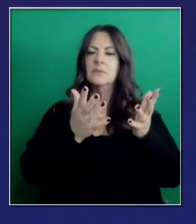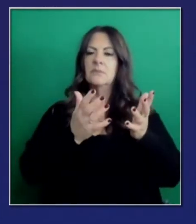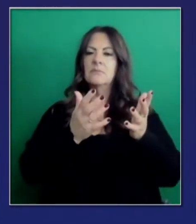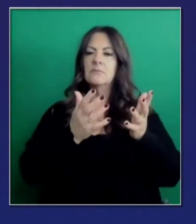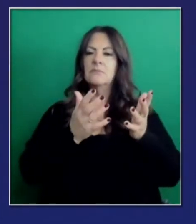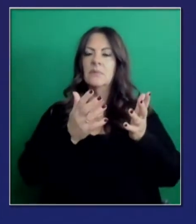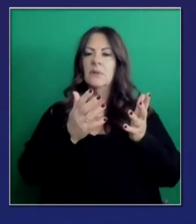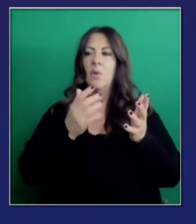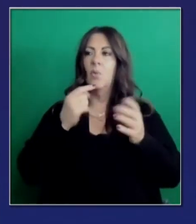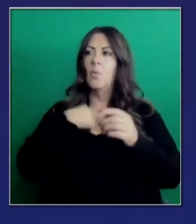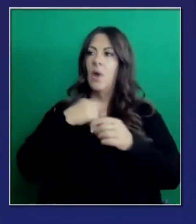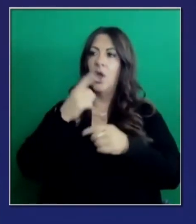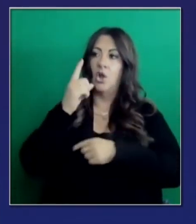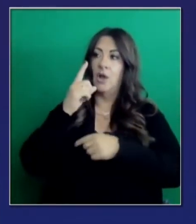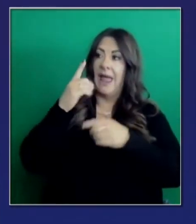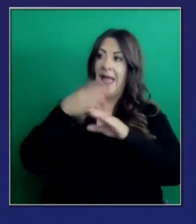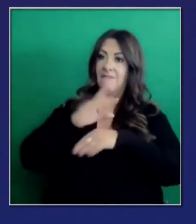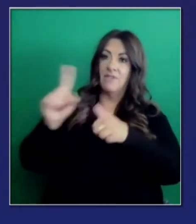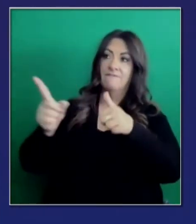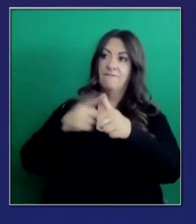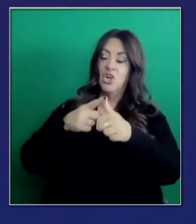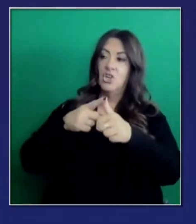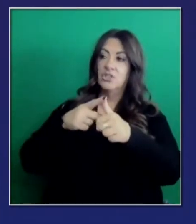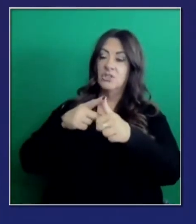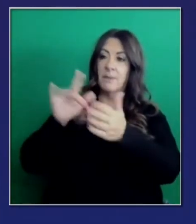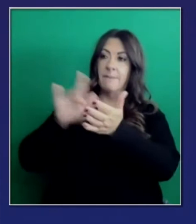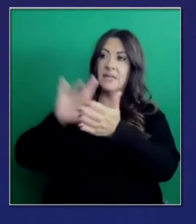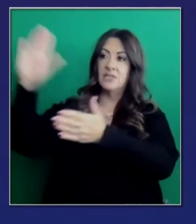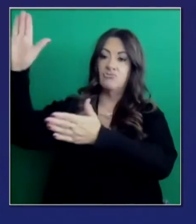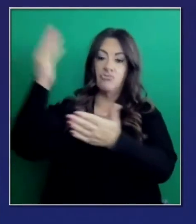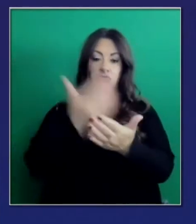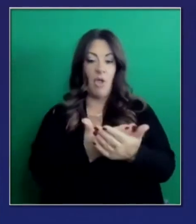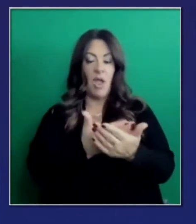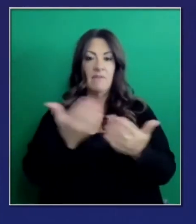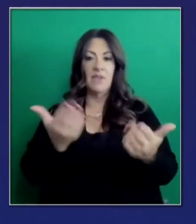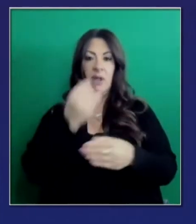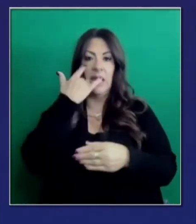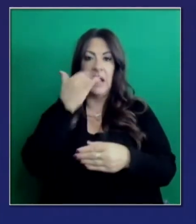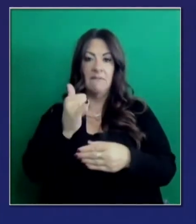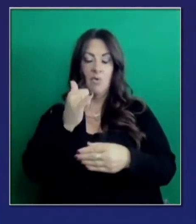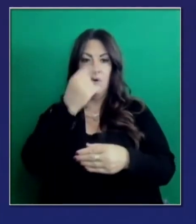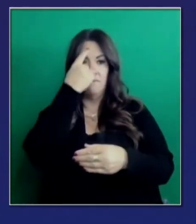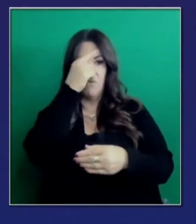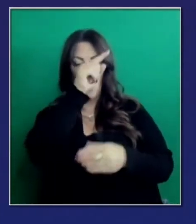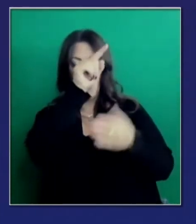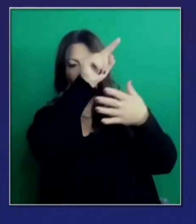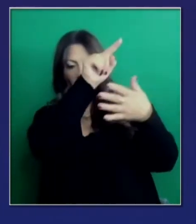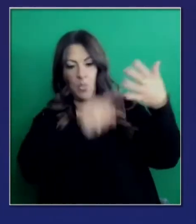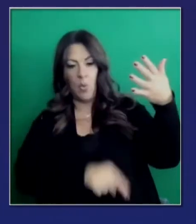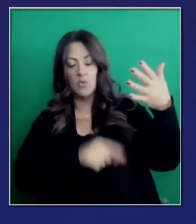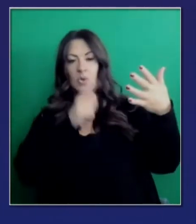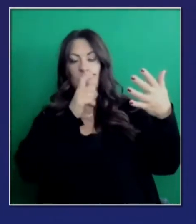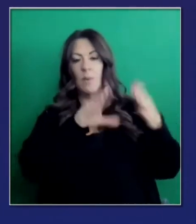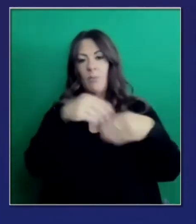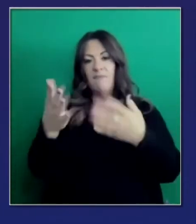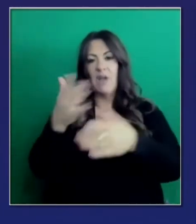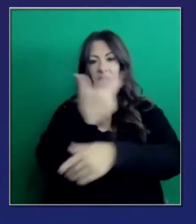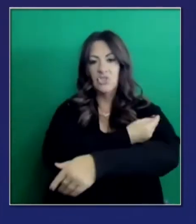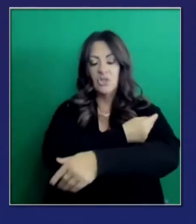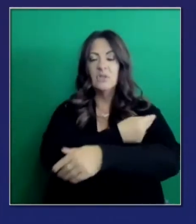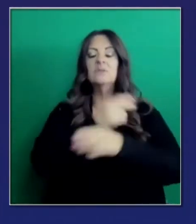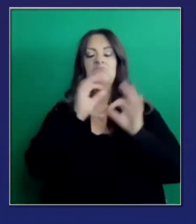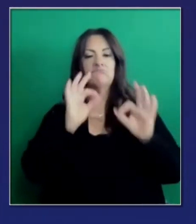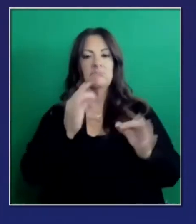on a conservative approach, which is in some respects understandable based upon the scarcity mindset that continues to be reinforced at the federal